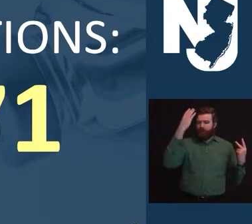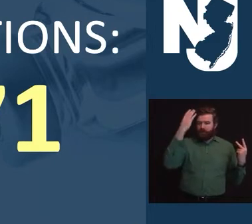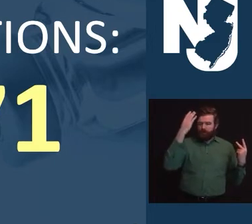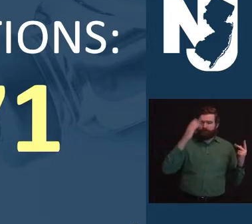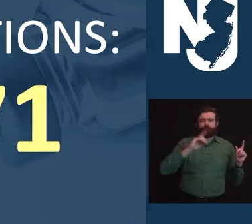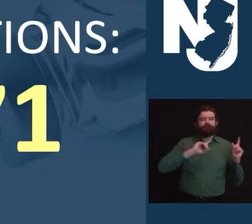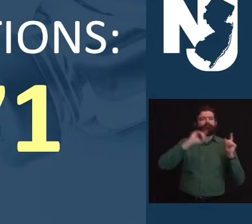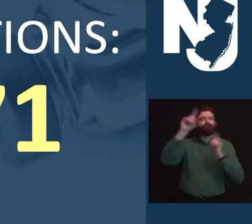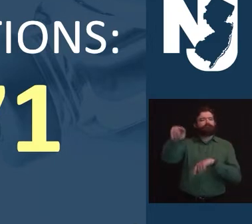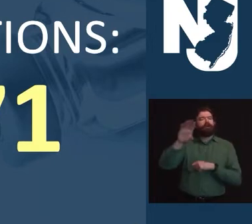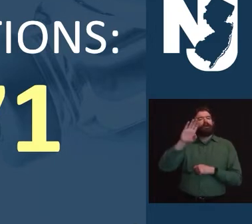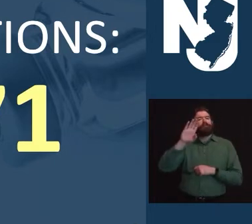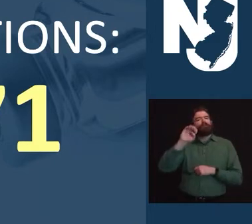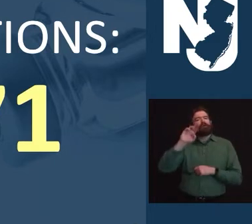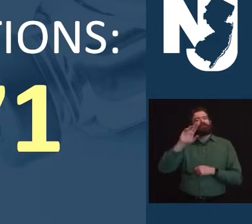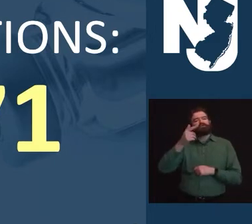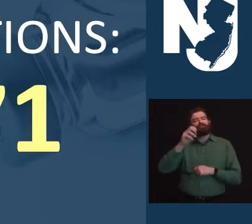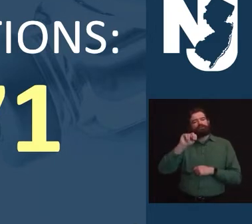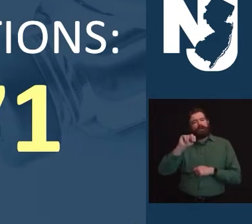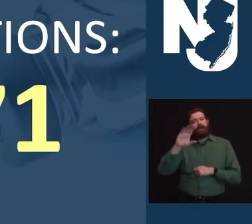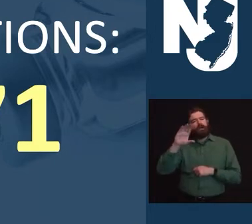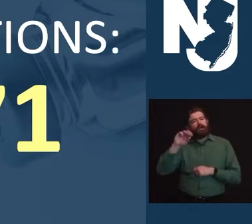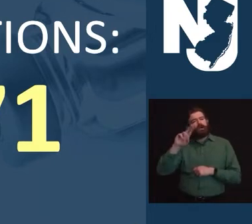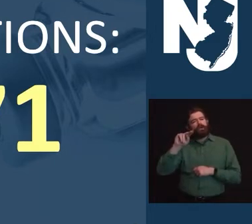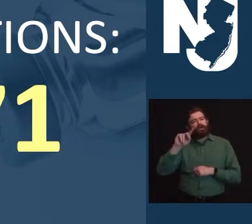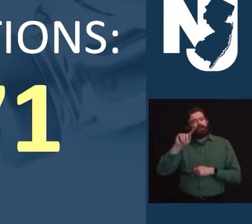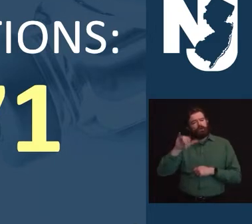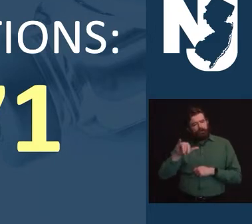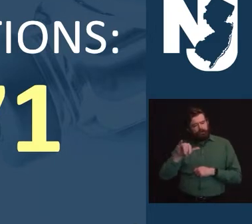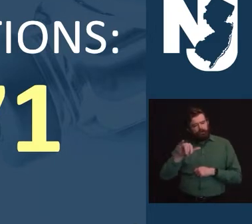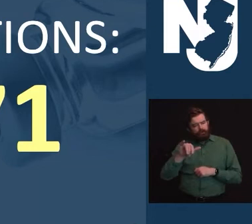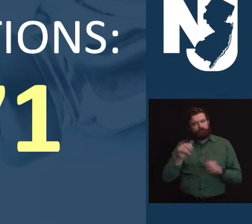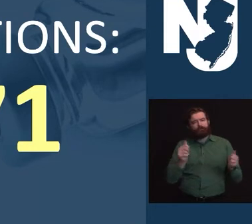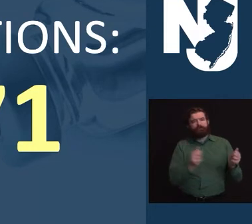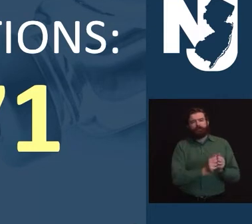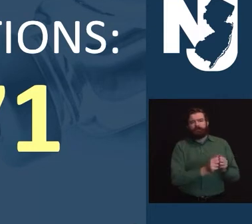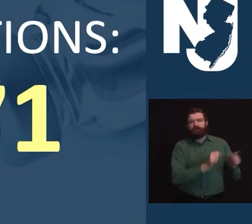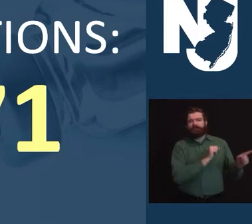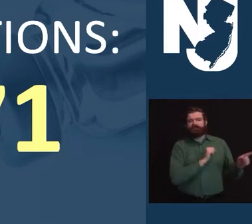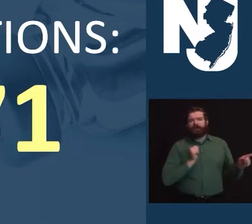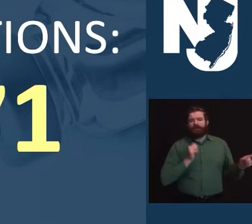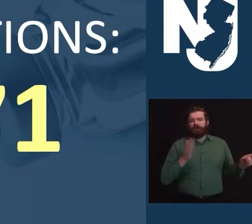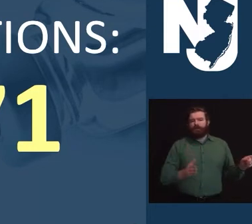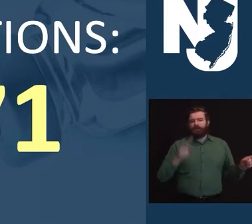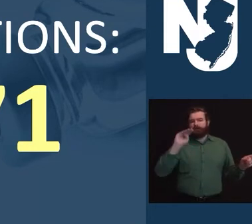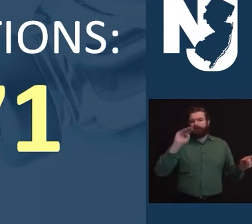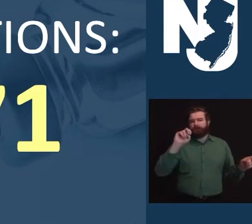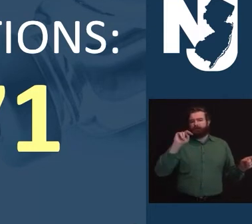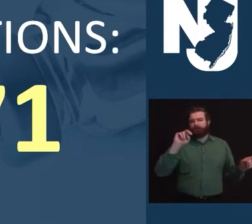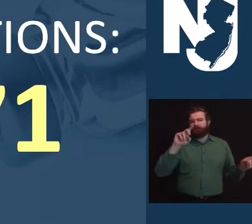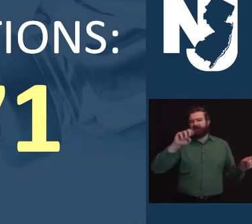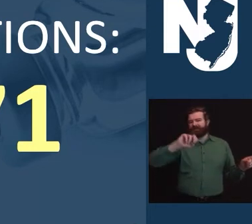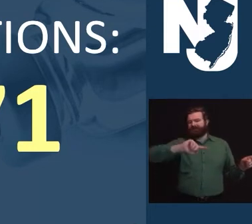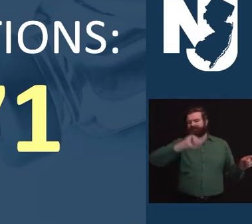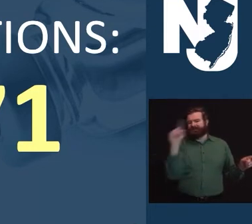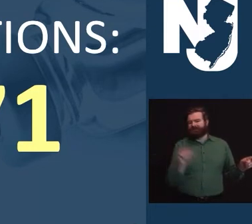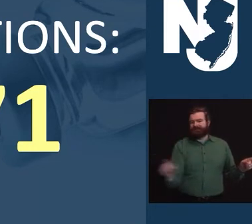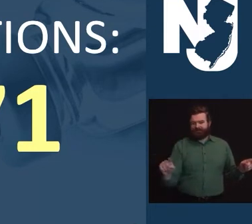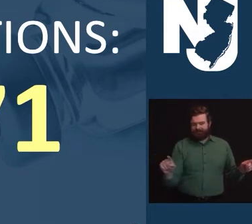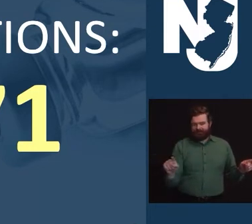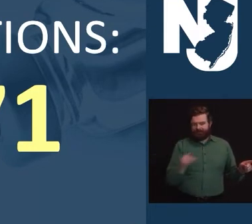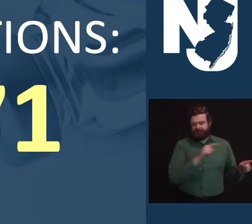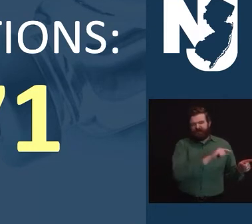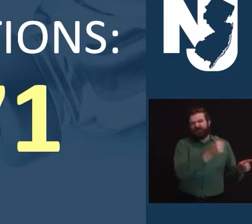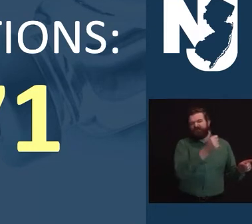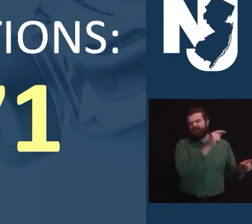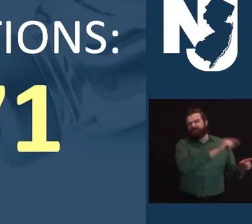Senator Bob Menendez, Congressman Josh Gottheimer, County Executive Jim Tedesco, and the mayor